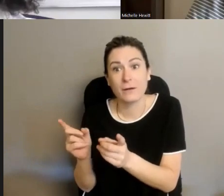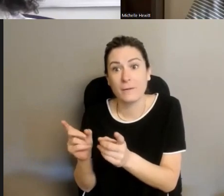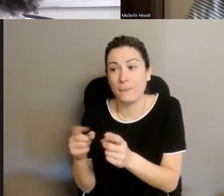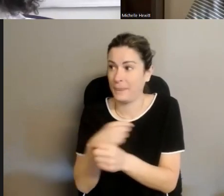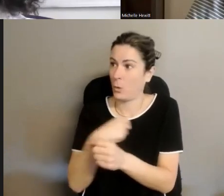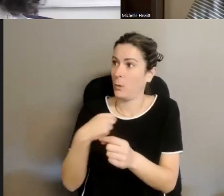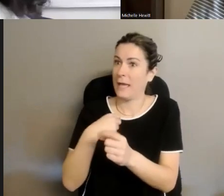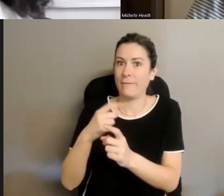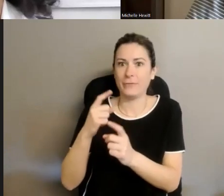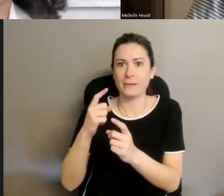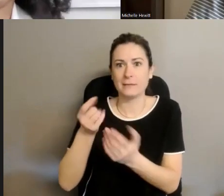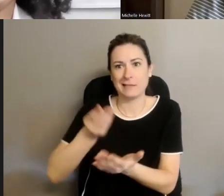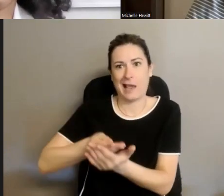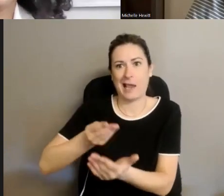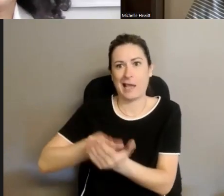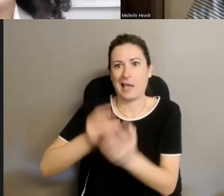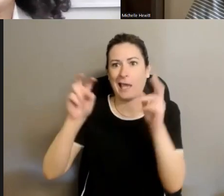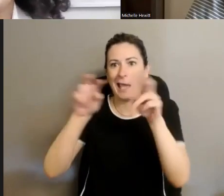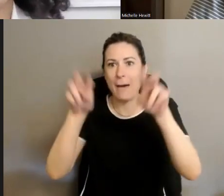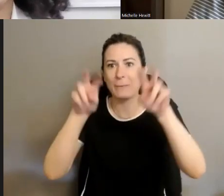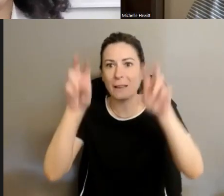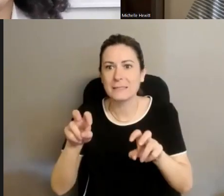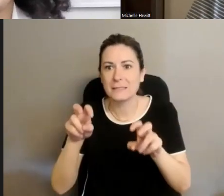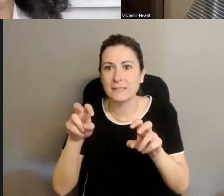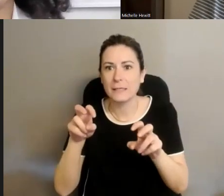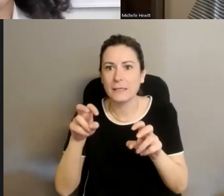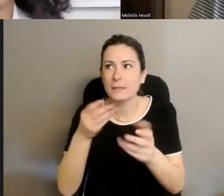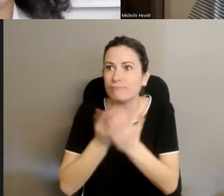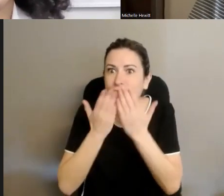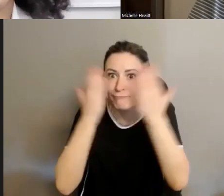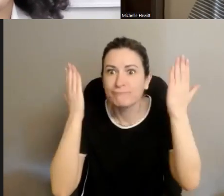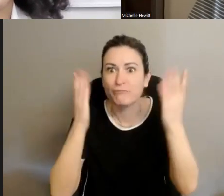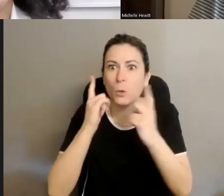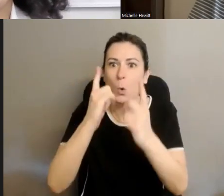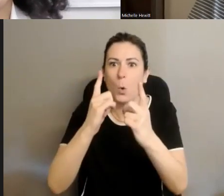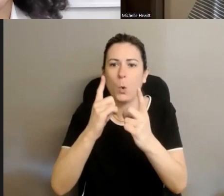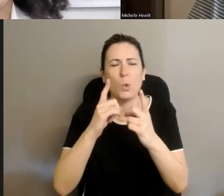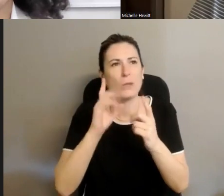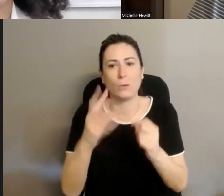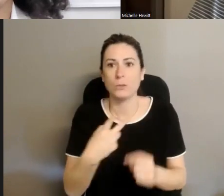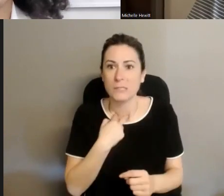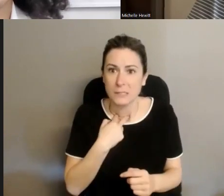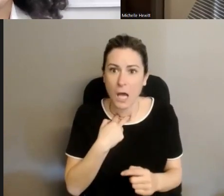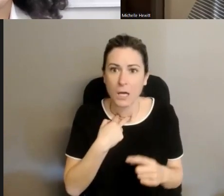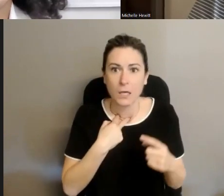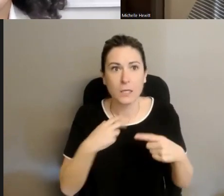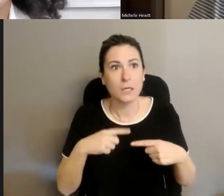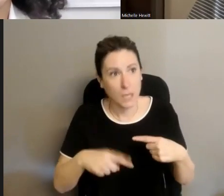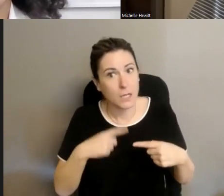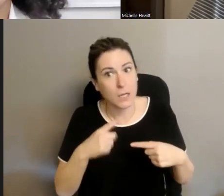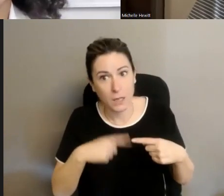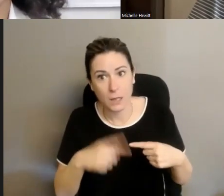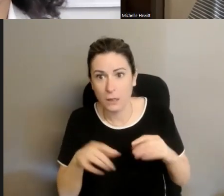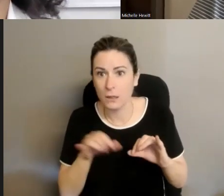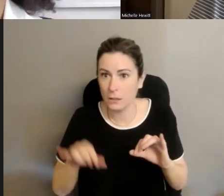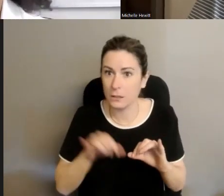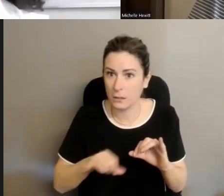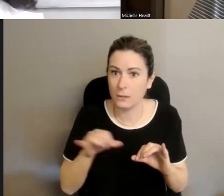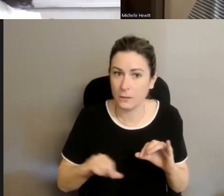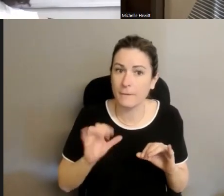that we're just stuck in. So I think we have to look at that as well. And I think